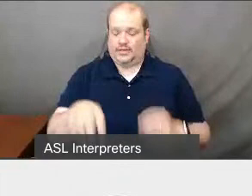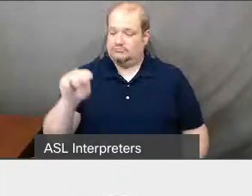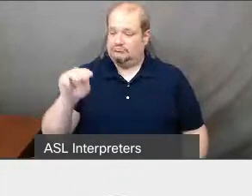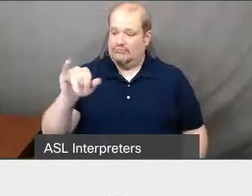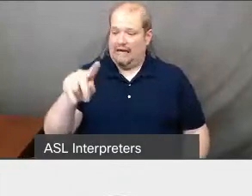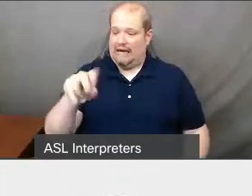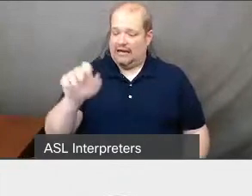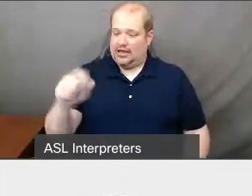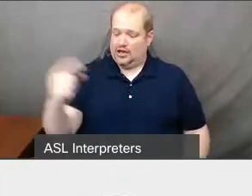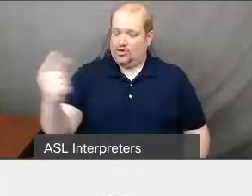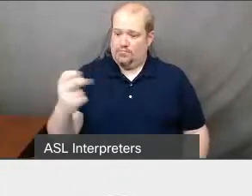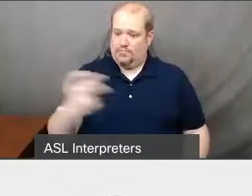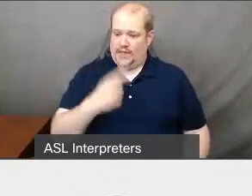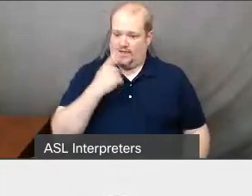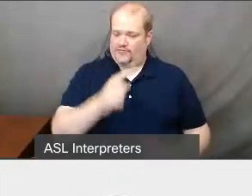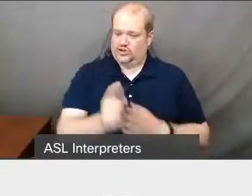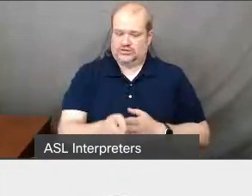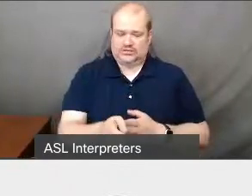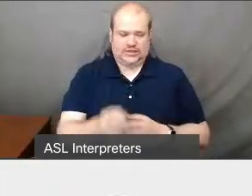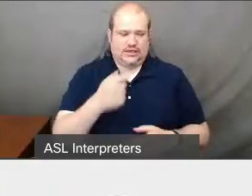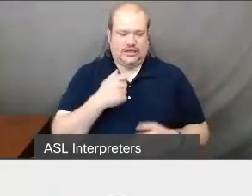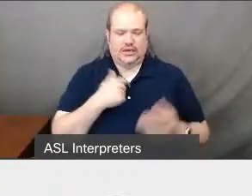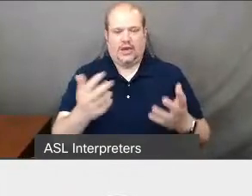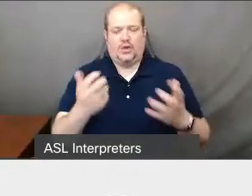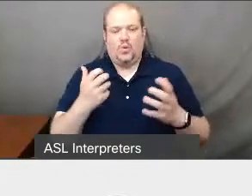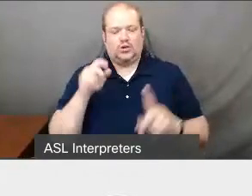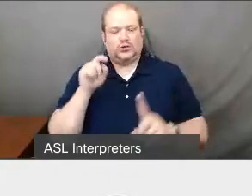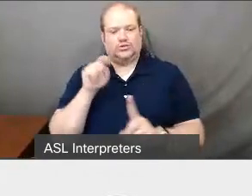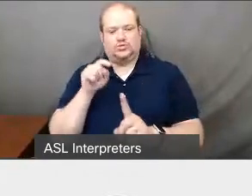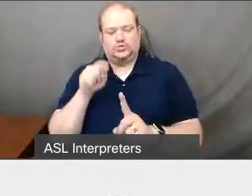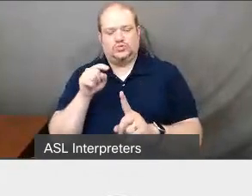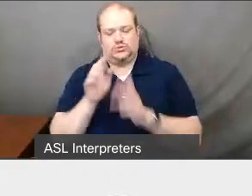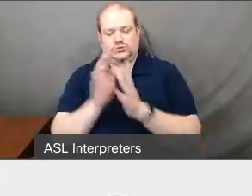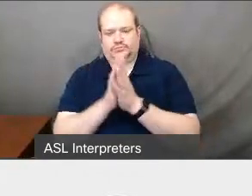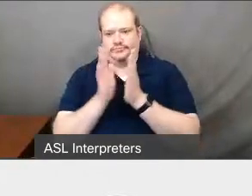come back up just for a second? I want to,